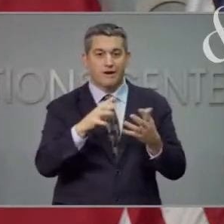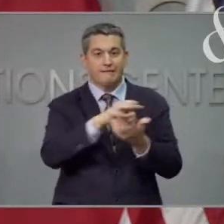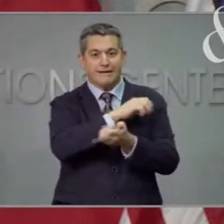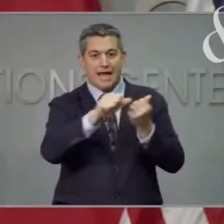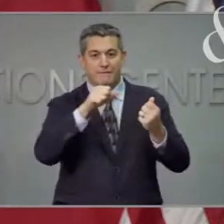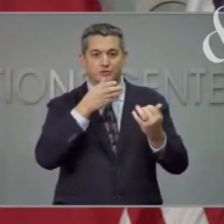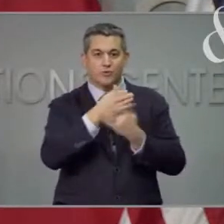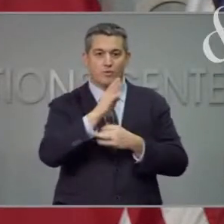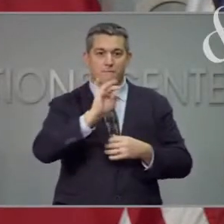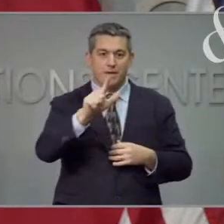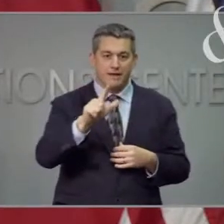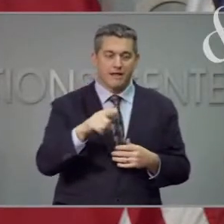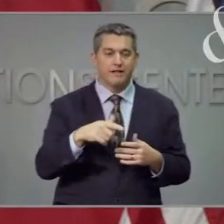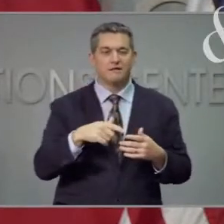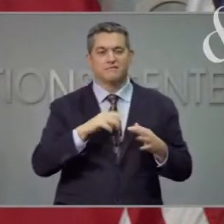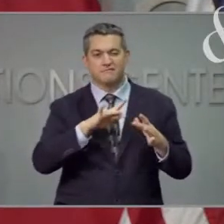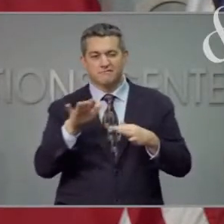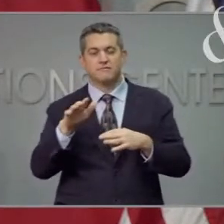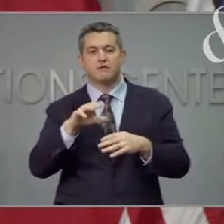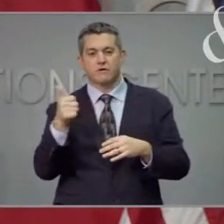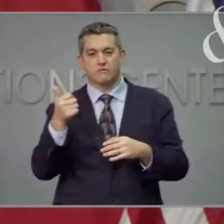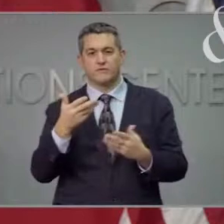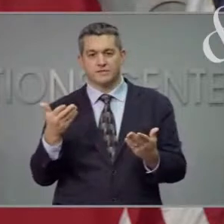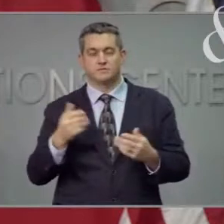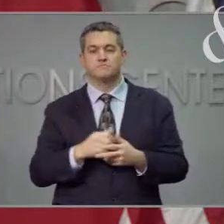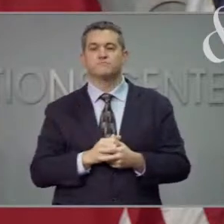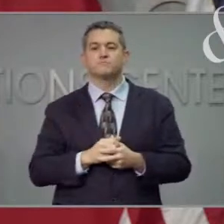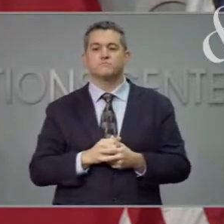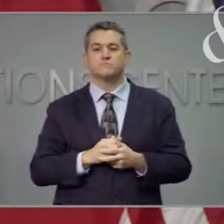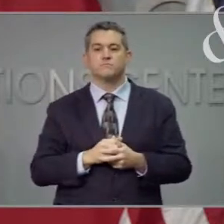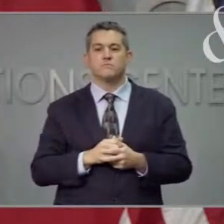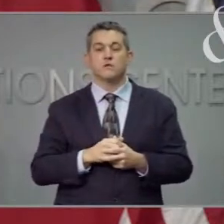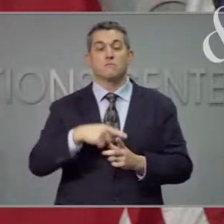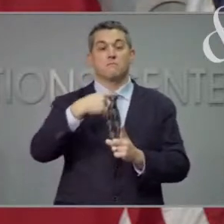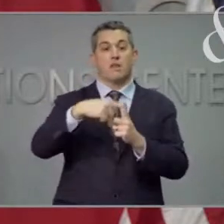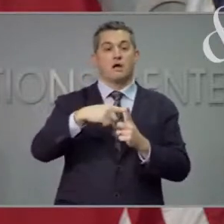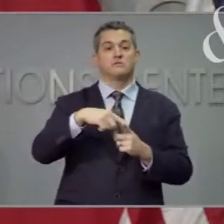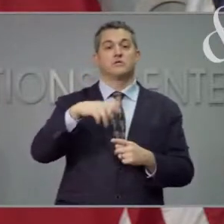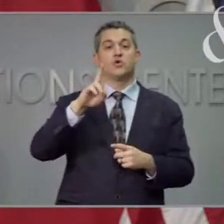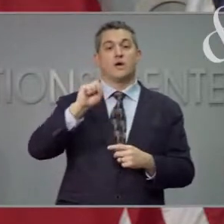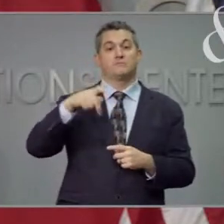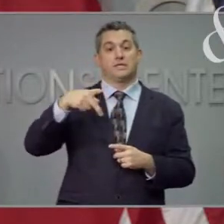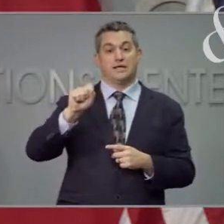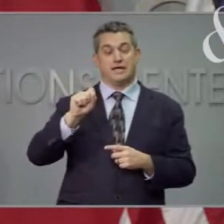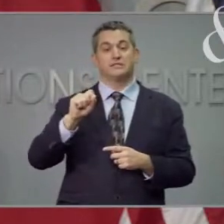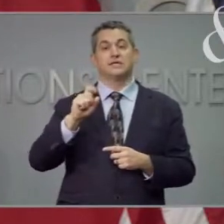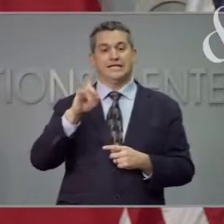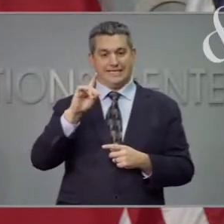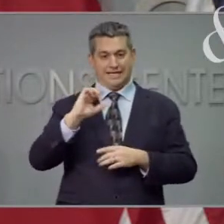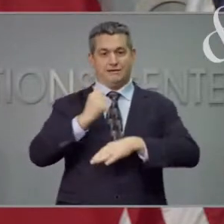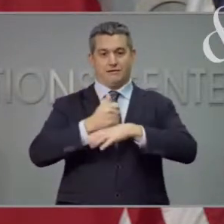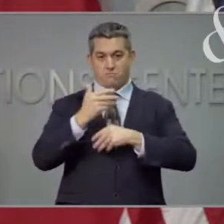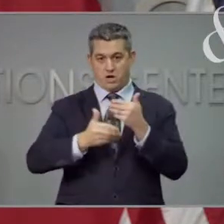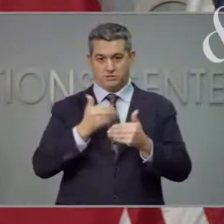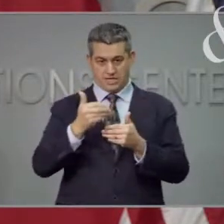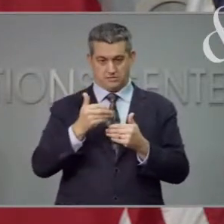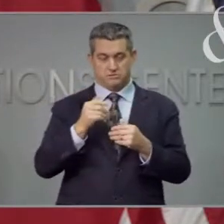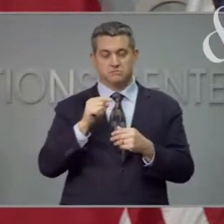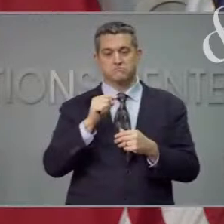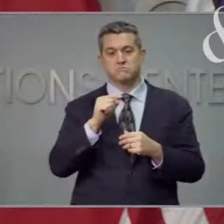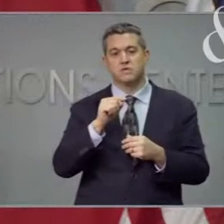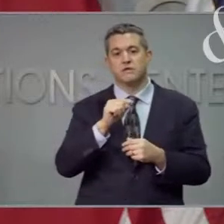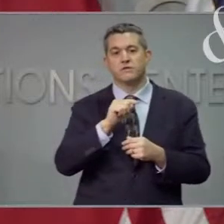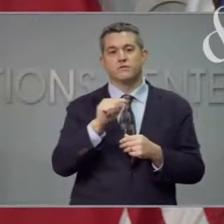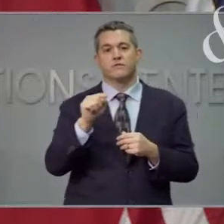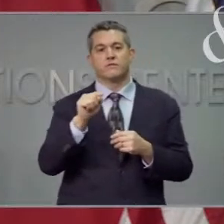damaged somehow in the mail stream. We also, the Postal Service actually had a process whereby they